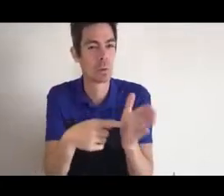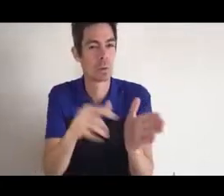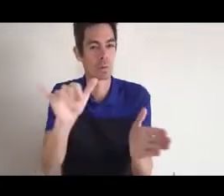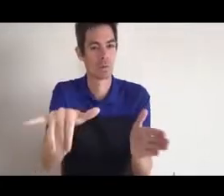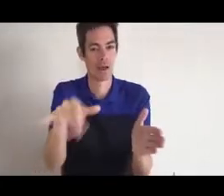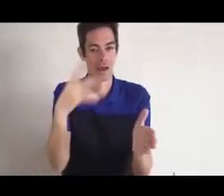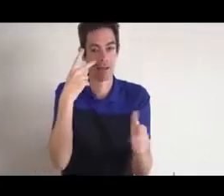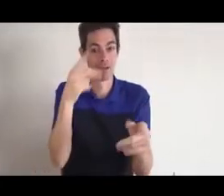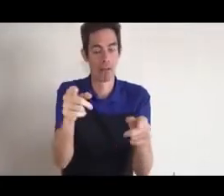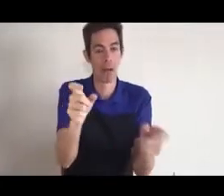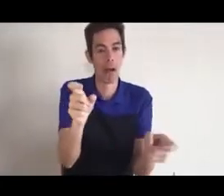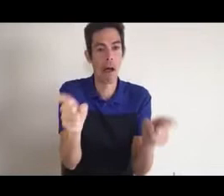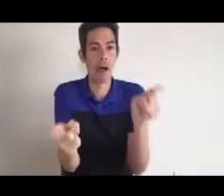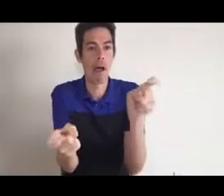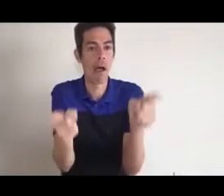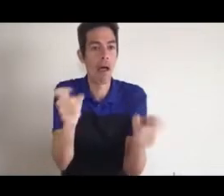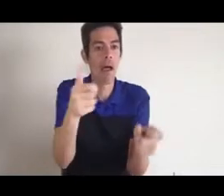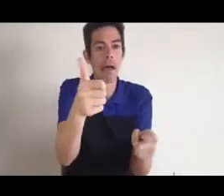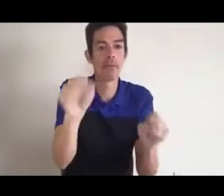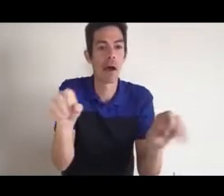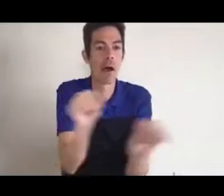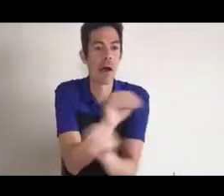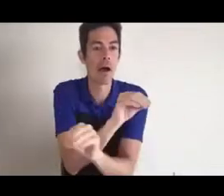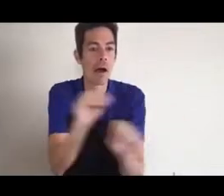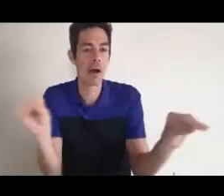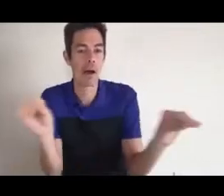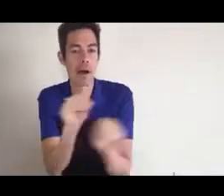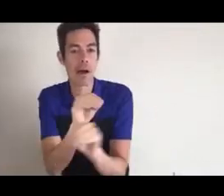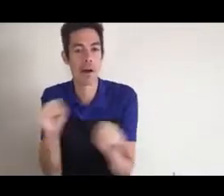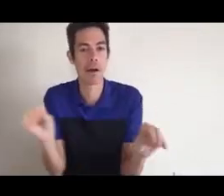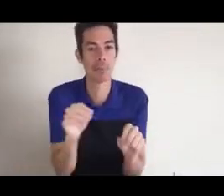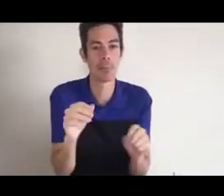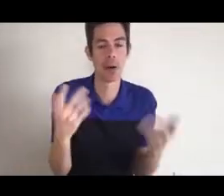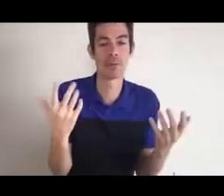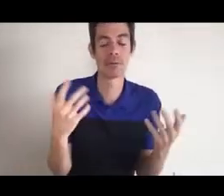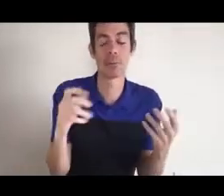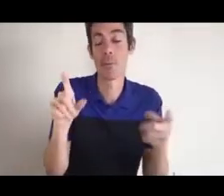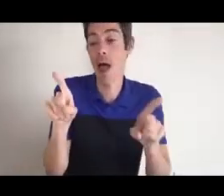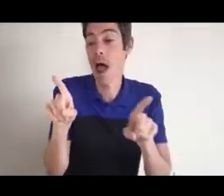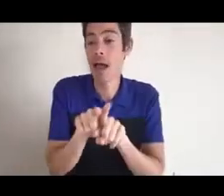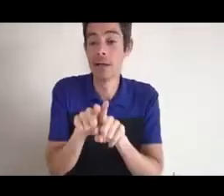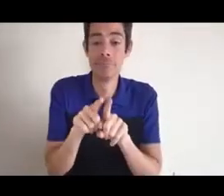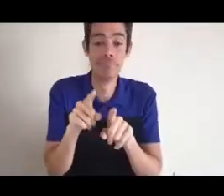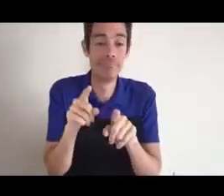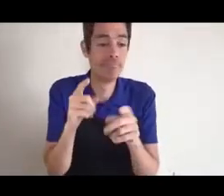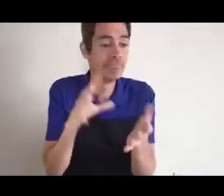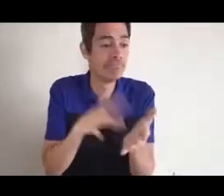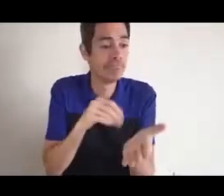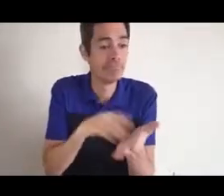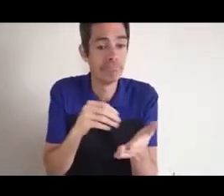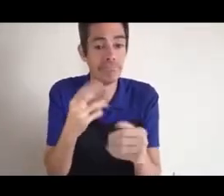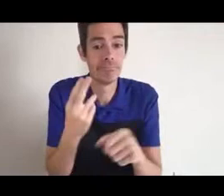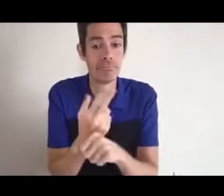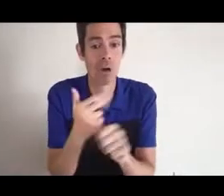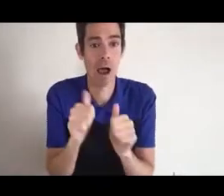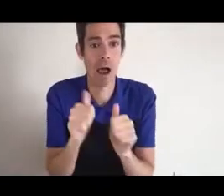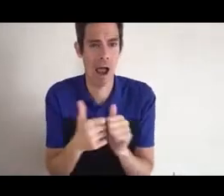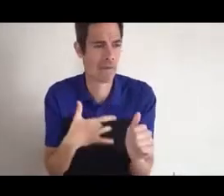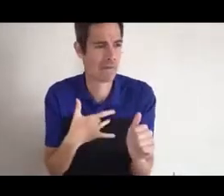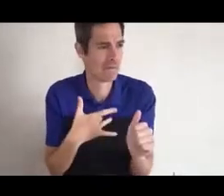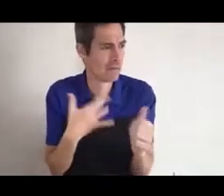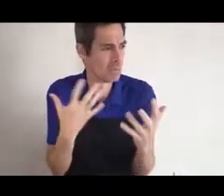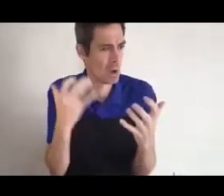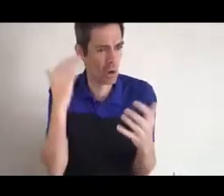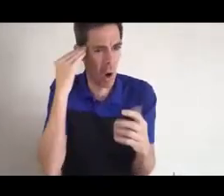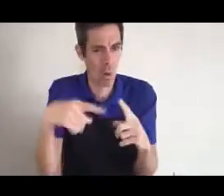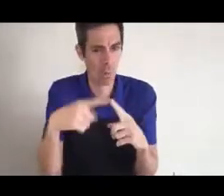shelter soon. So that shows a variation of what you're emphasizing as your focal point.